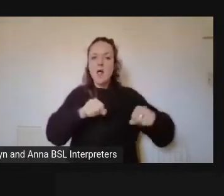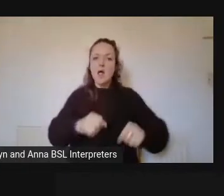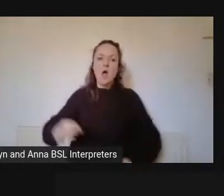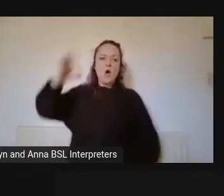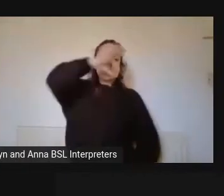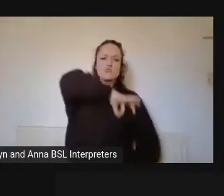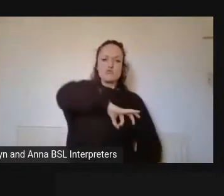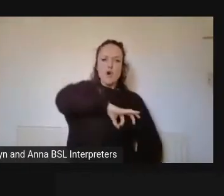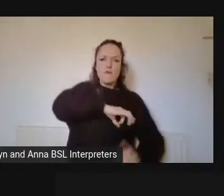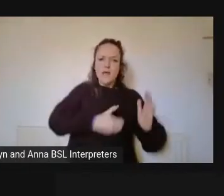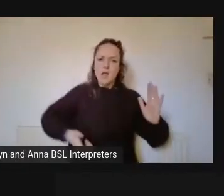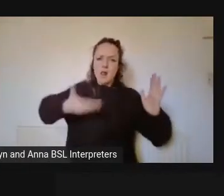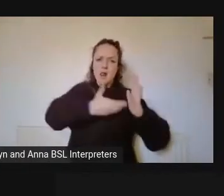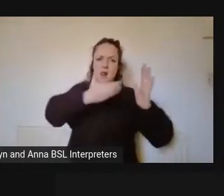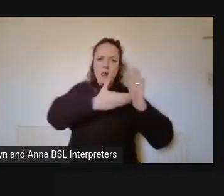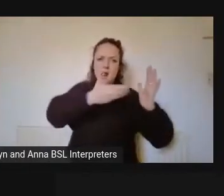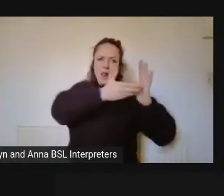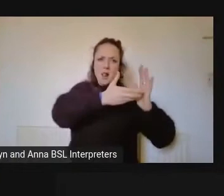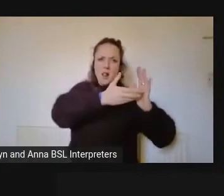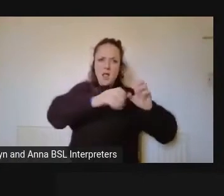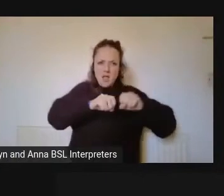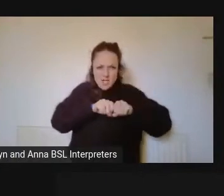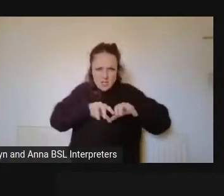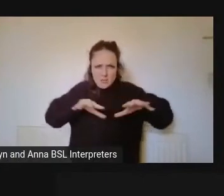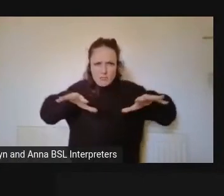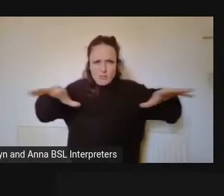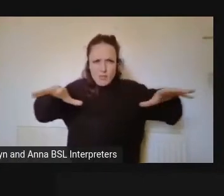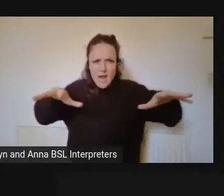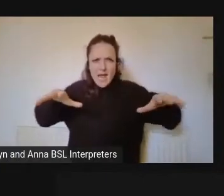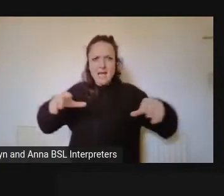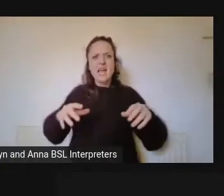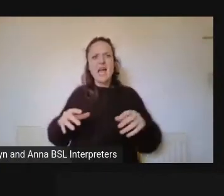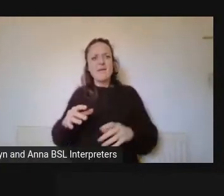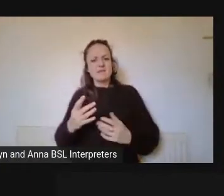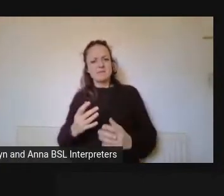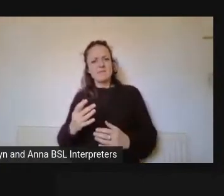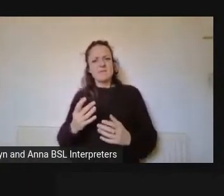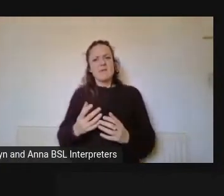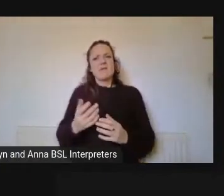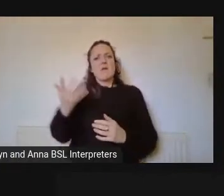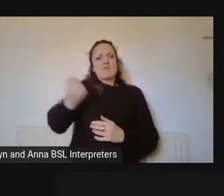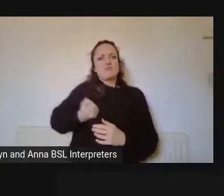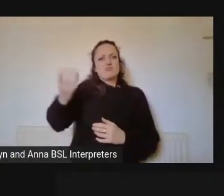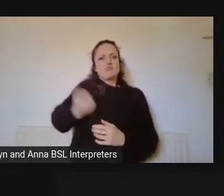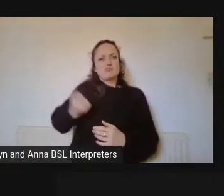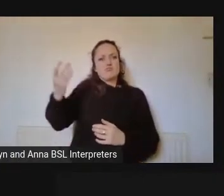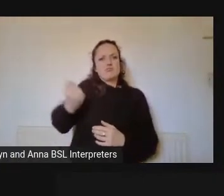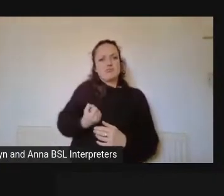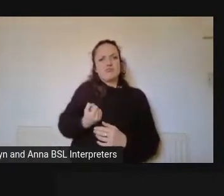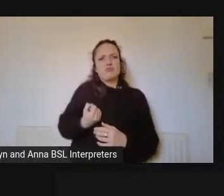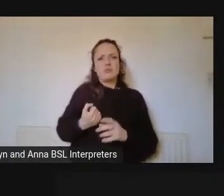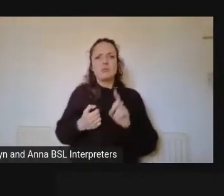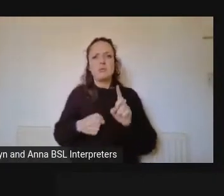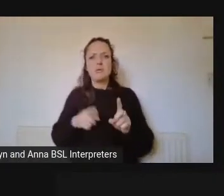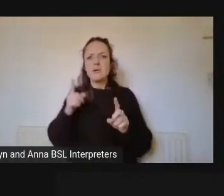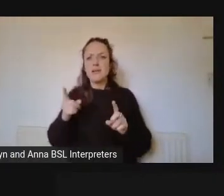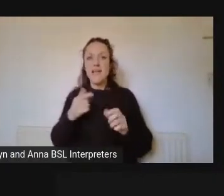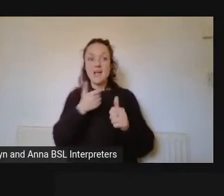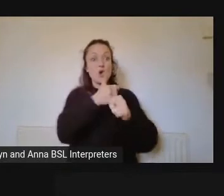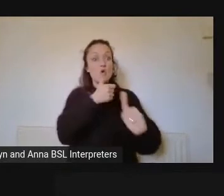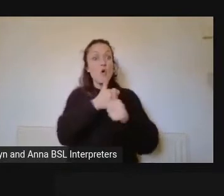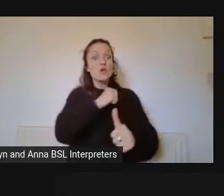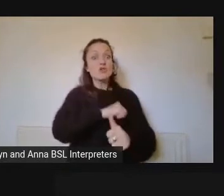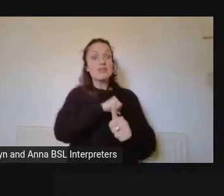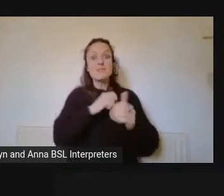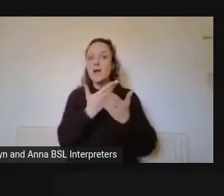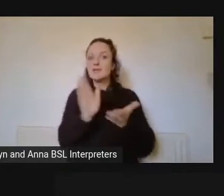minimize risk, and give shareholders their value that they need. However, and also corporate transparency does not come naturally,